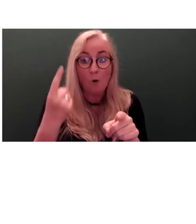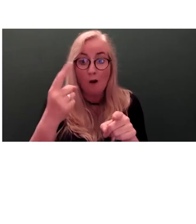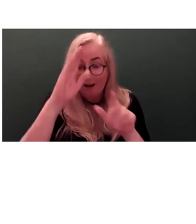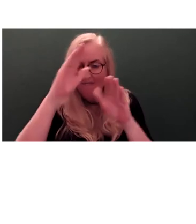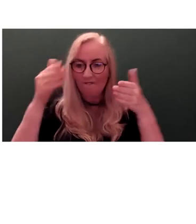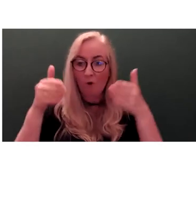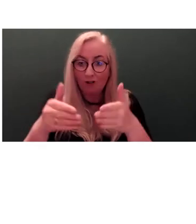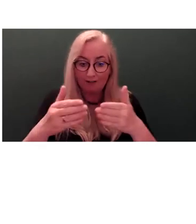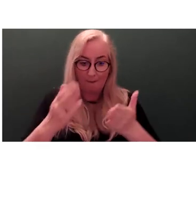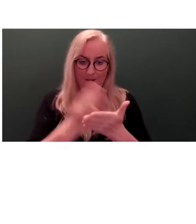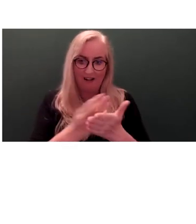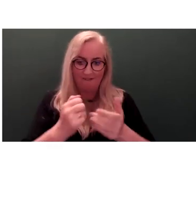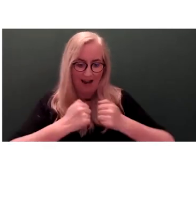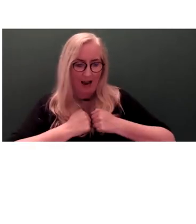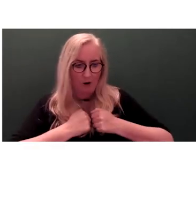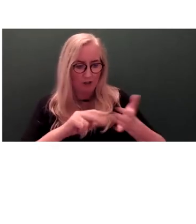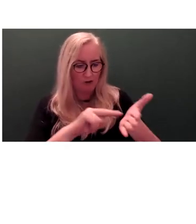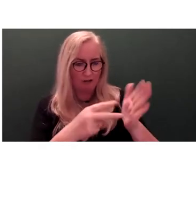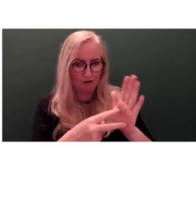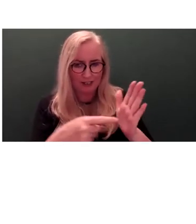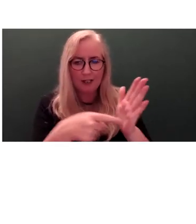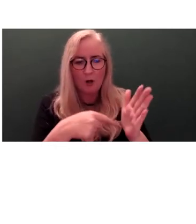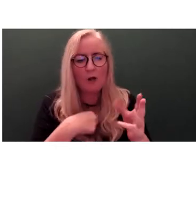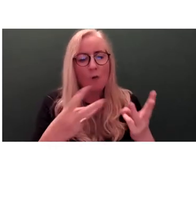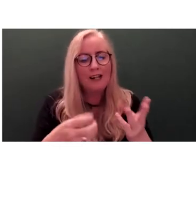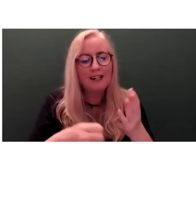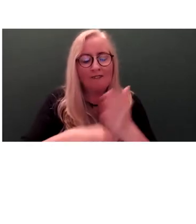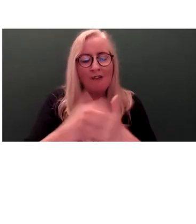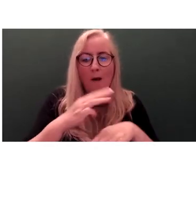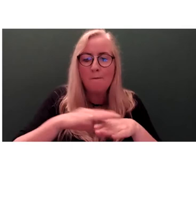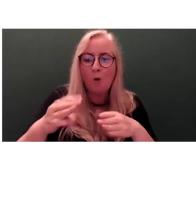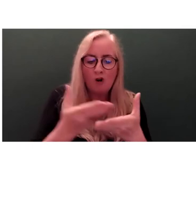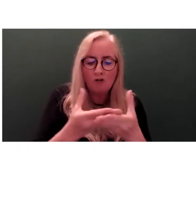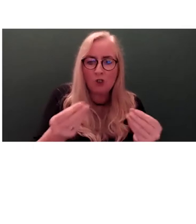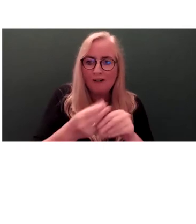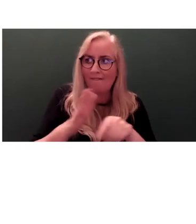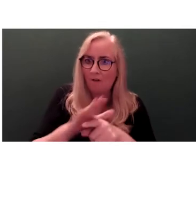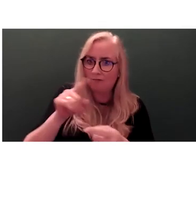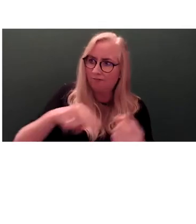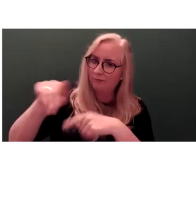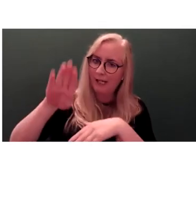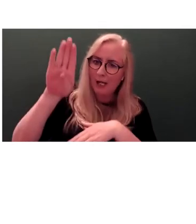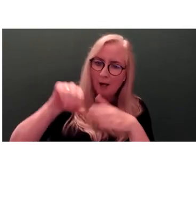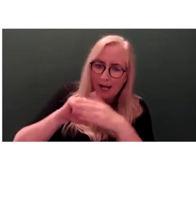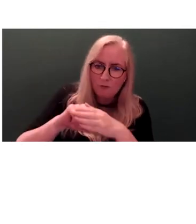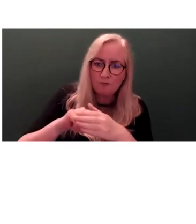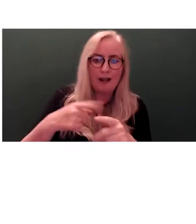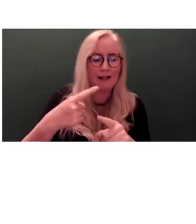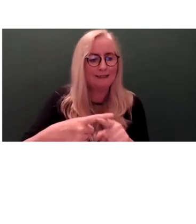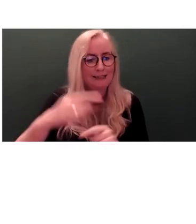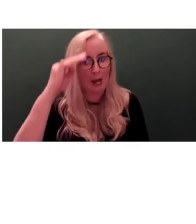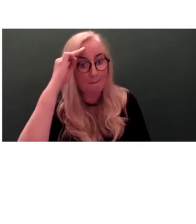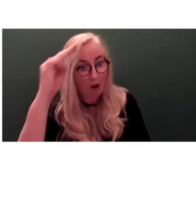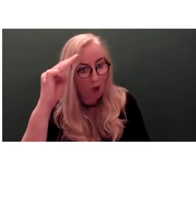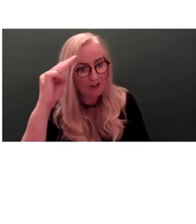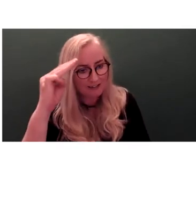our strategy is really to try and develop FET more as a resource for enterprise and for employers. That means